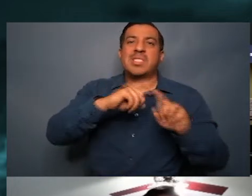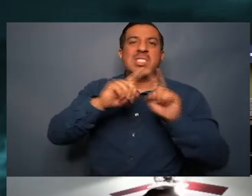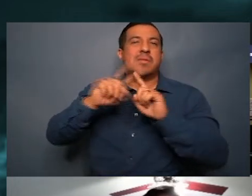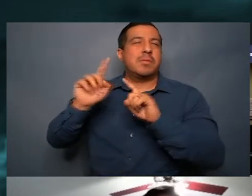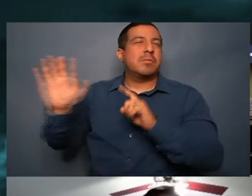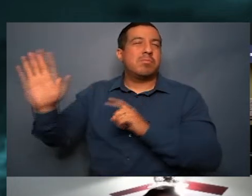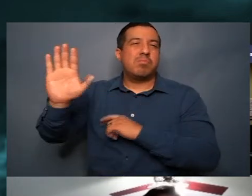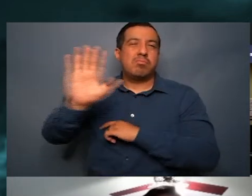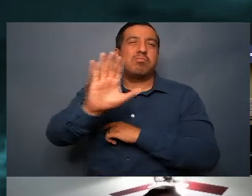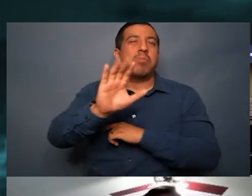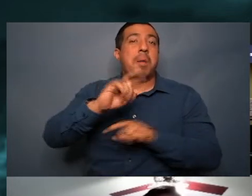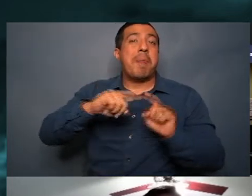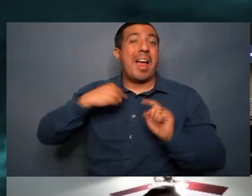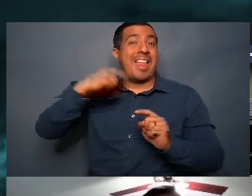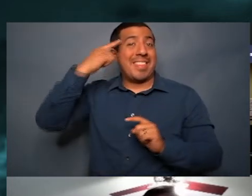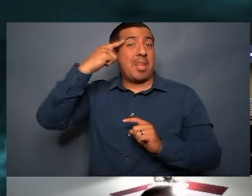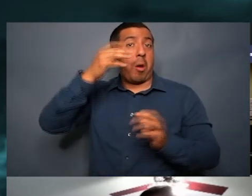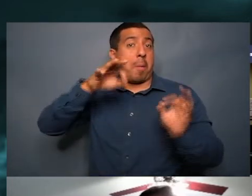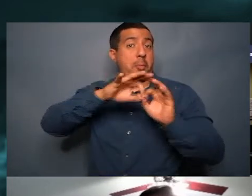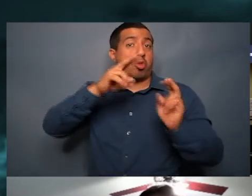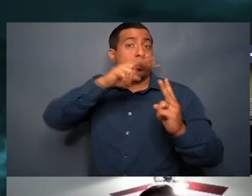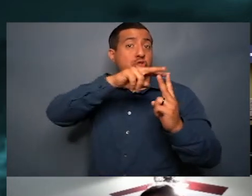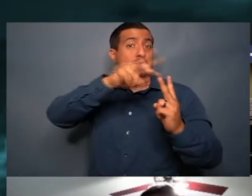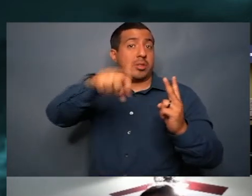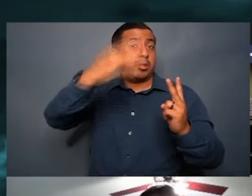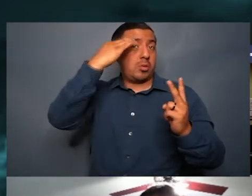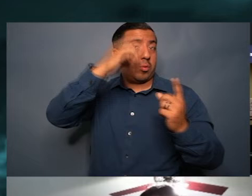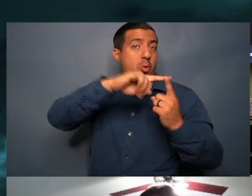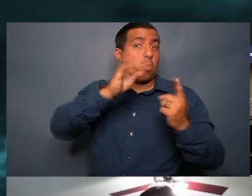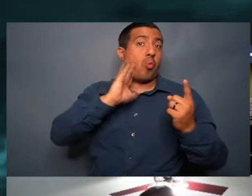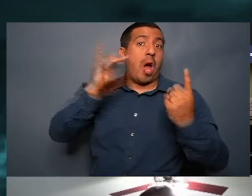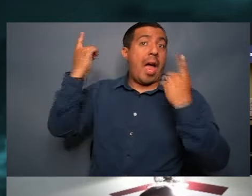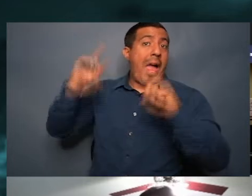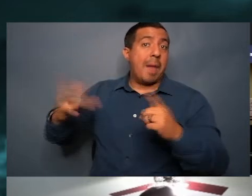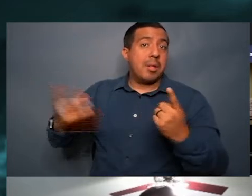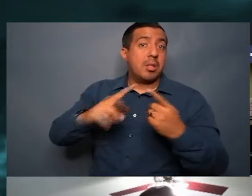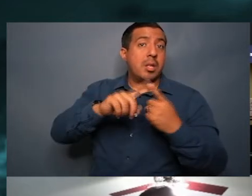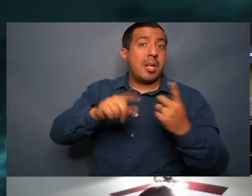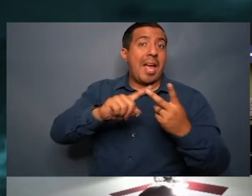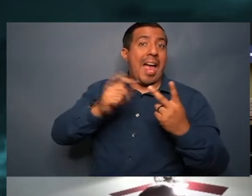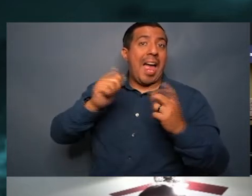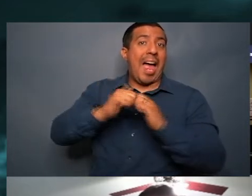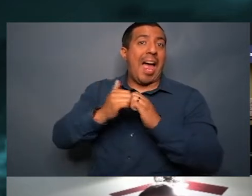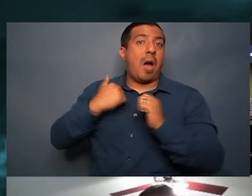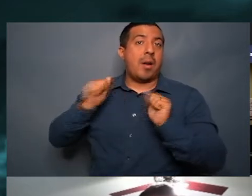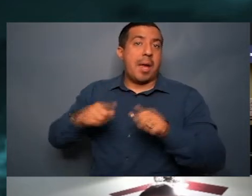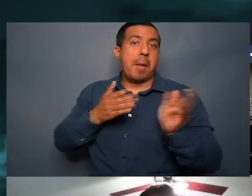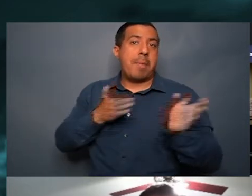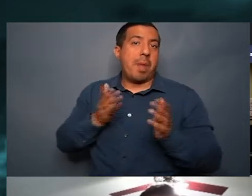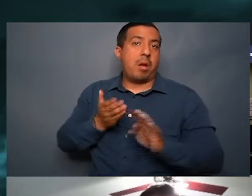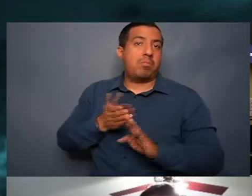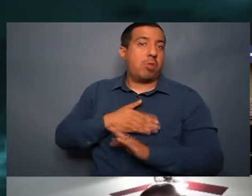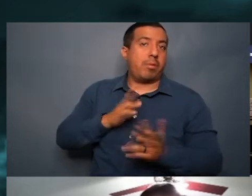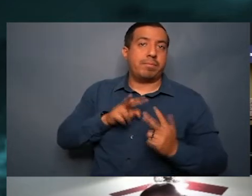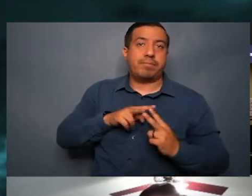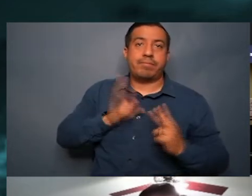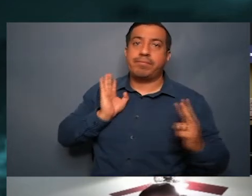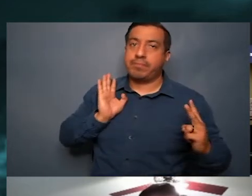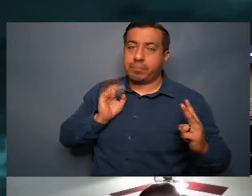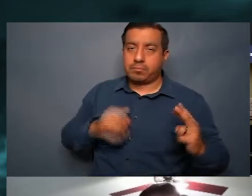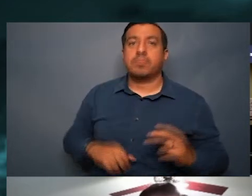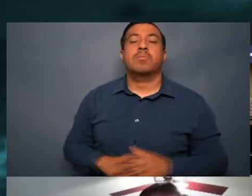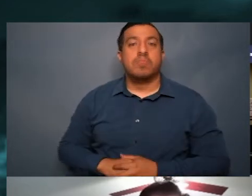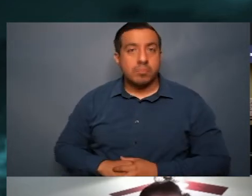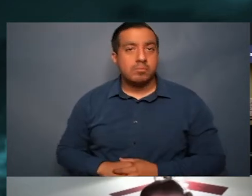stuff. But I think those are the important things, that you know what's going to happen and how you can be better prepared.